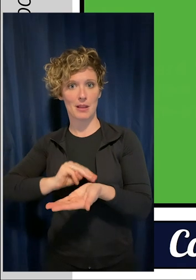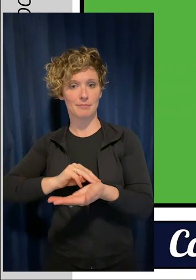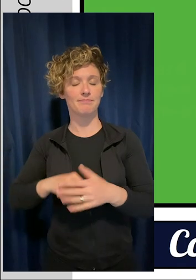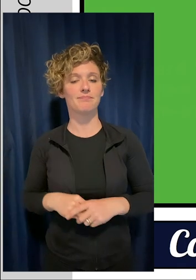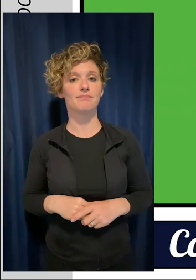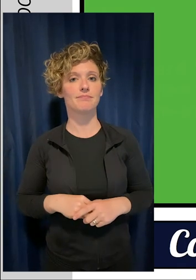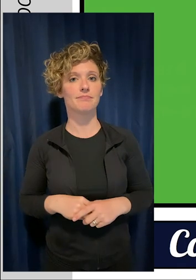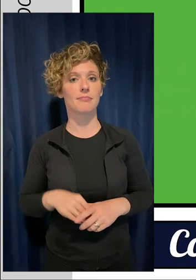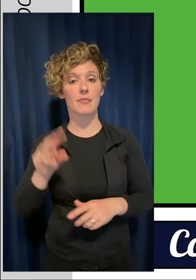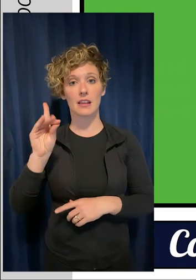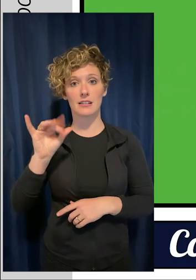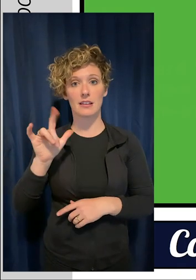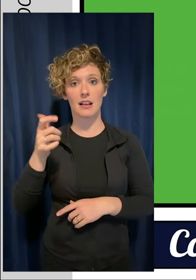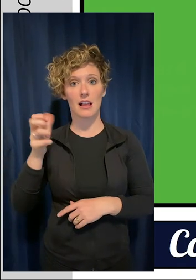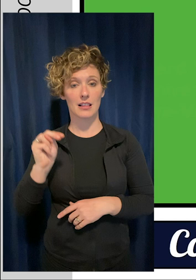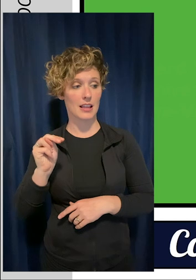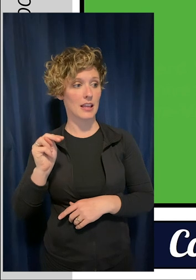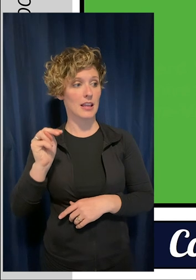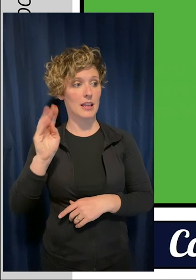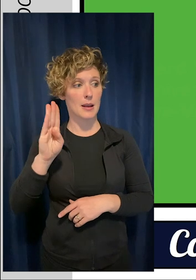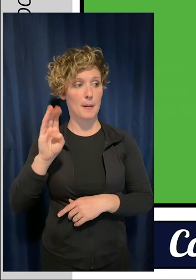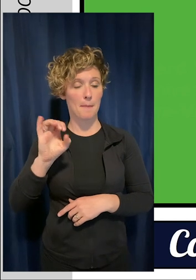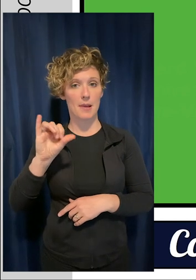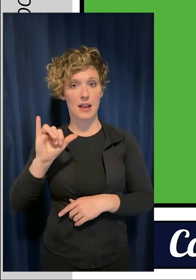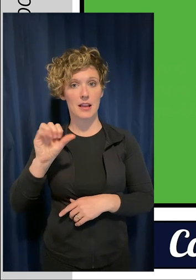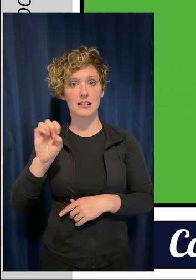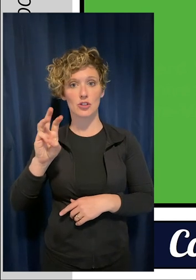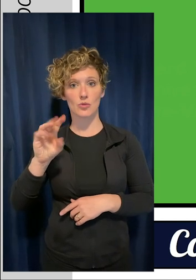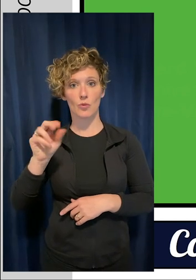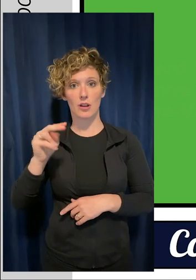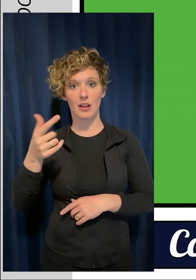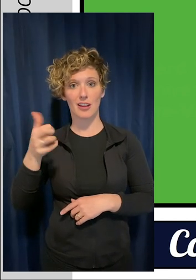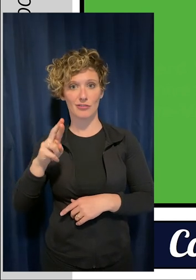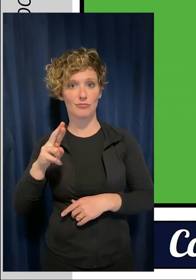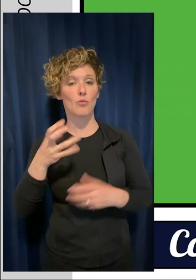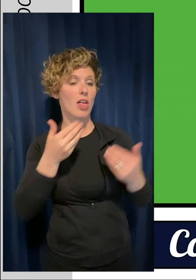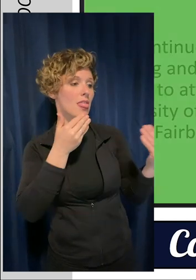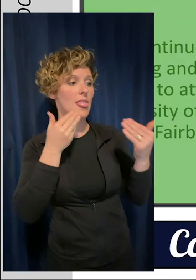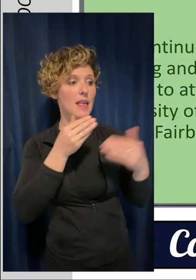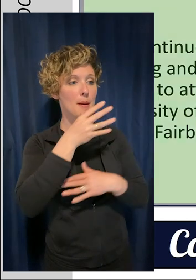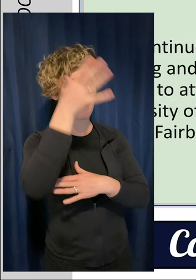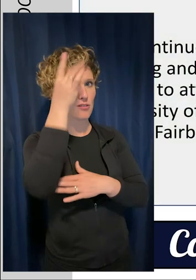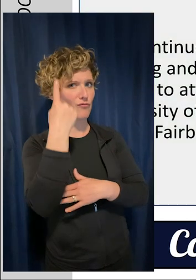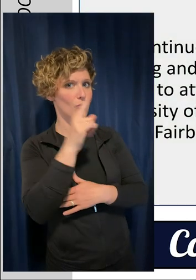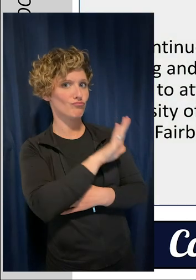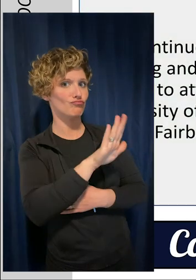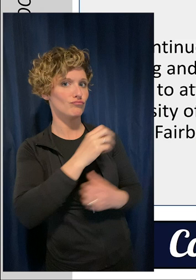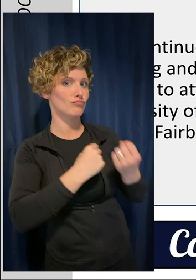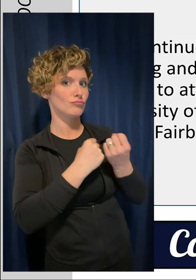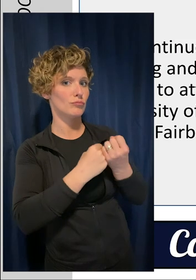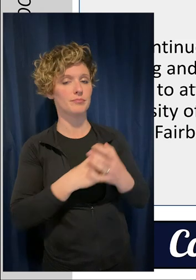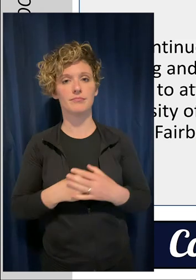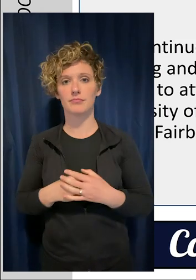Dylan Beiswinger. Dylan would like to thank his parents and his teachers for all of their support. In the future, Dylan plans to